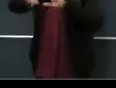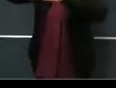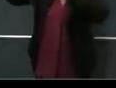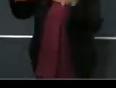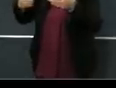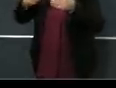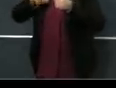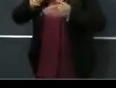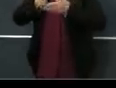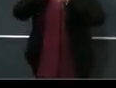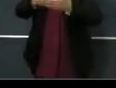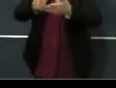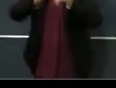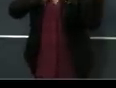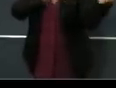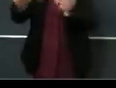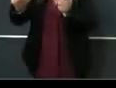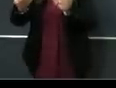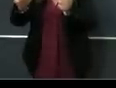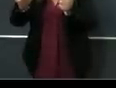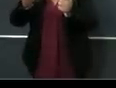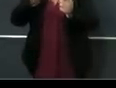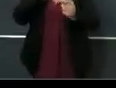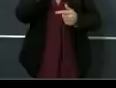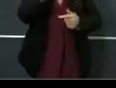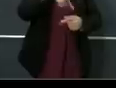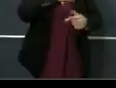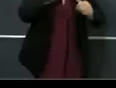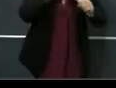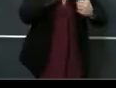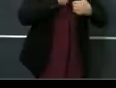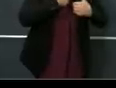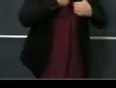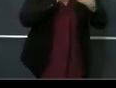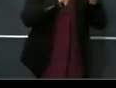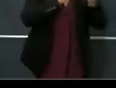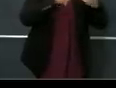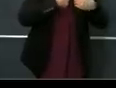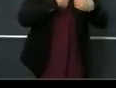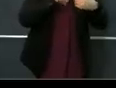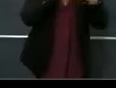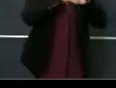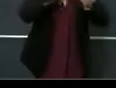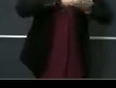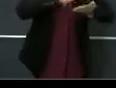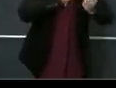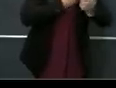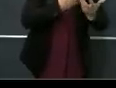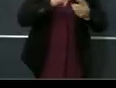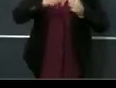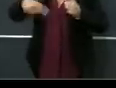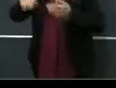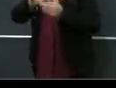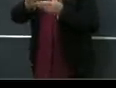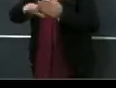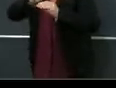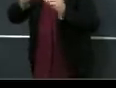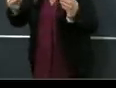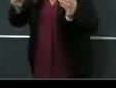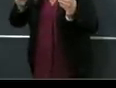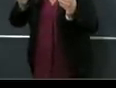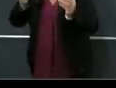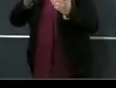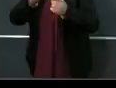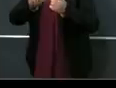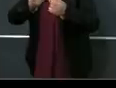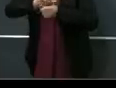put, we talk all the time about how we must meet the needs of our students during this pandemic. And, having